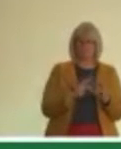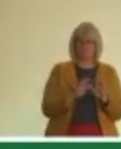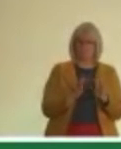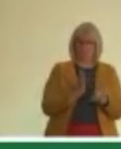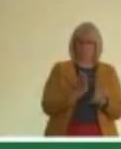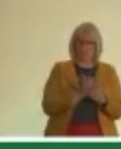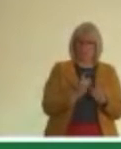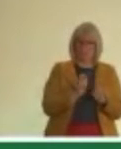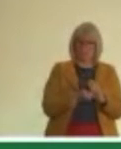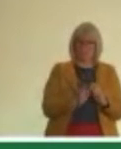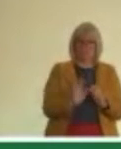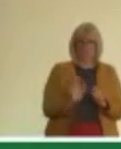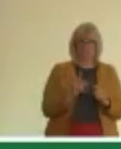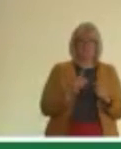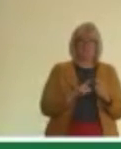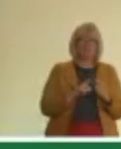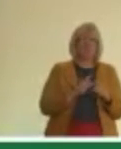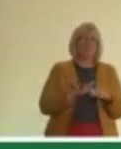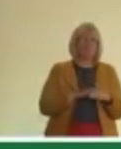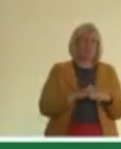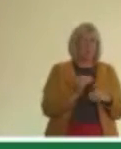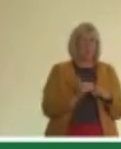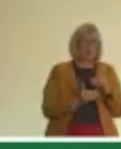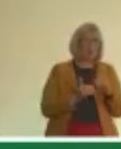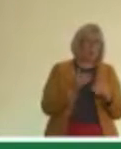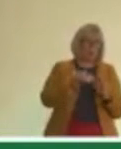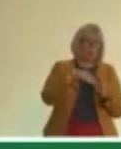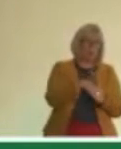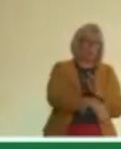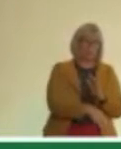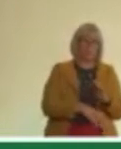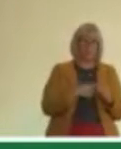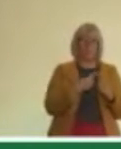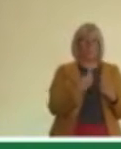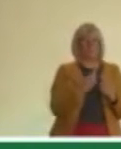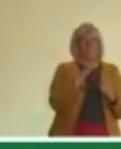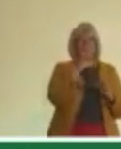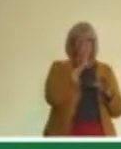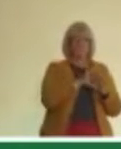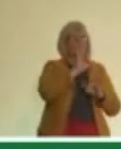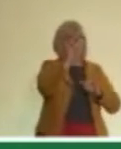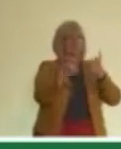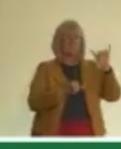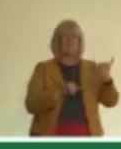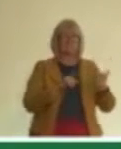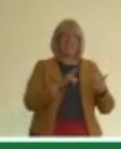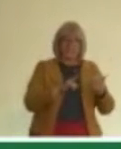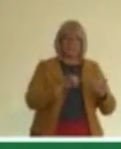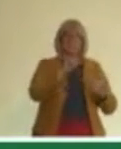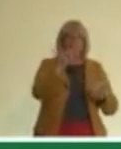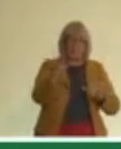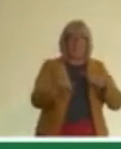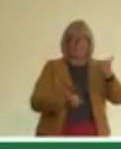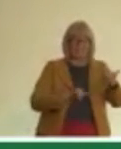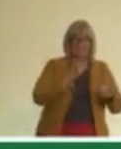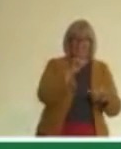slower march towards collapse. He is flying around in his superjet. He's flying around in his private superjet while